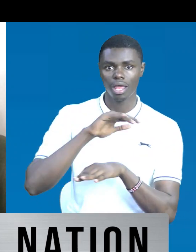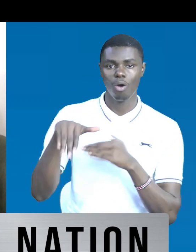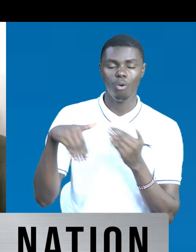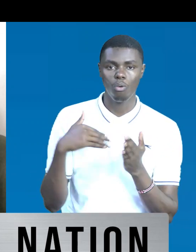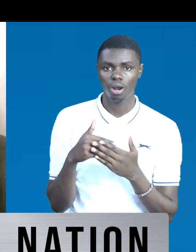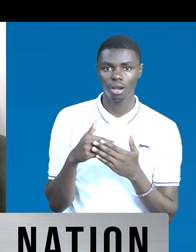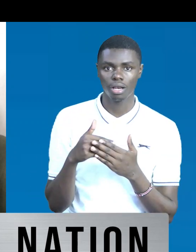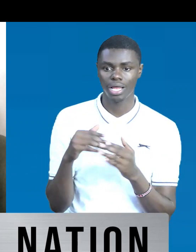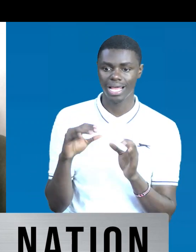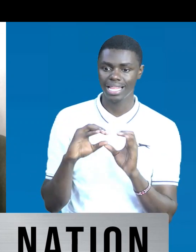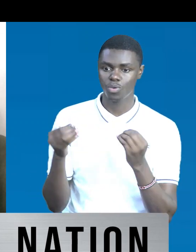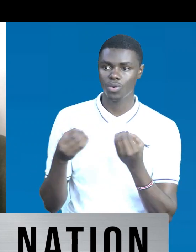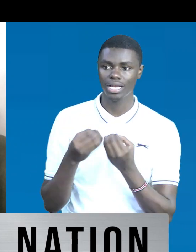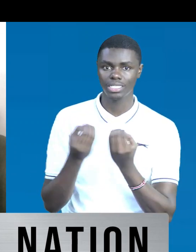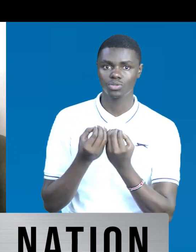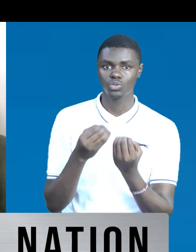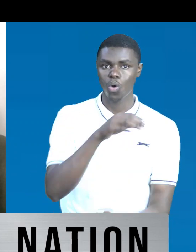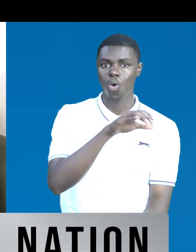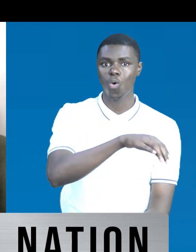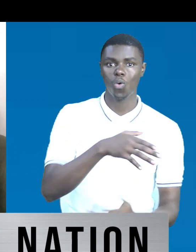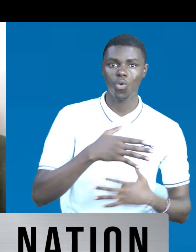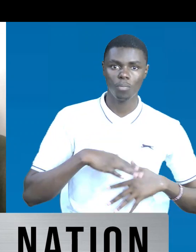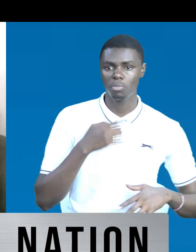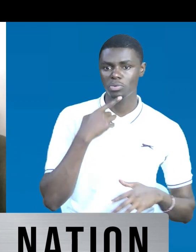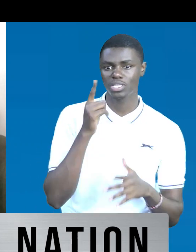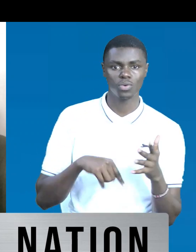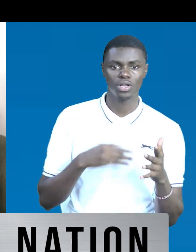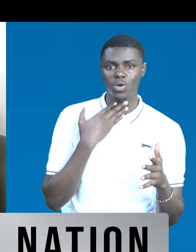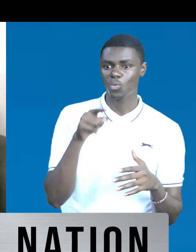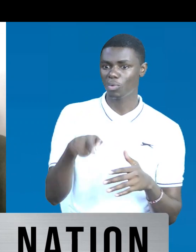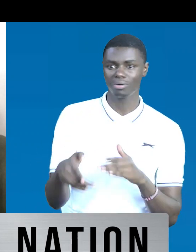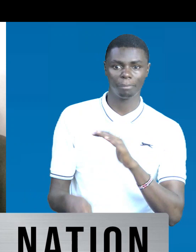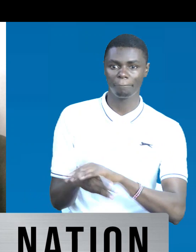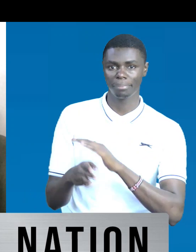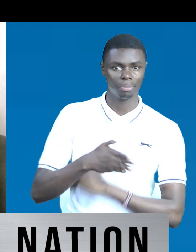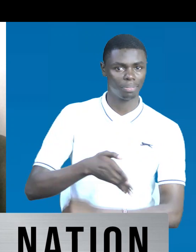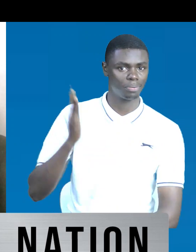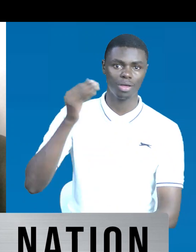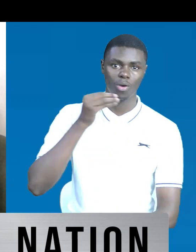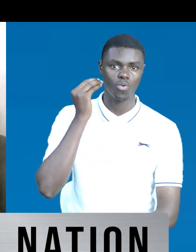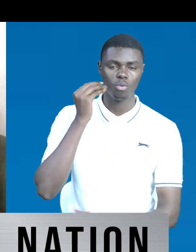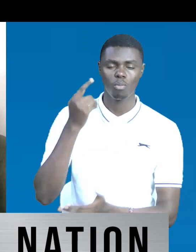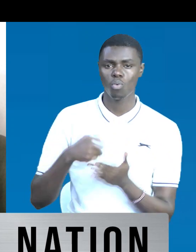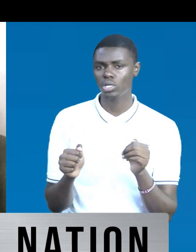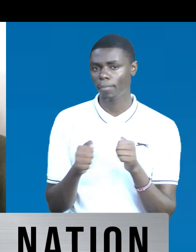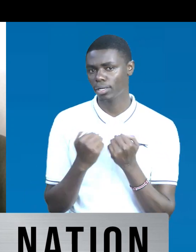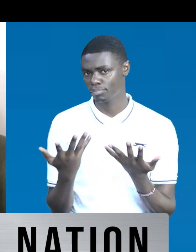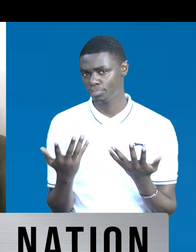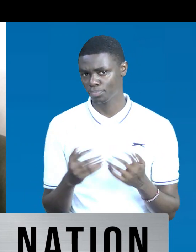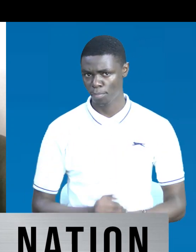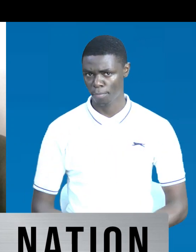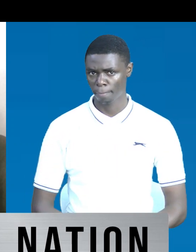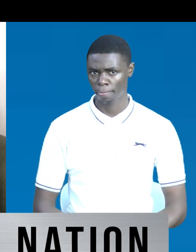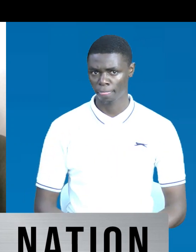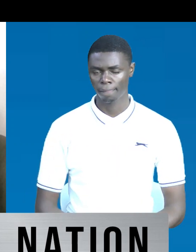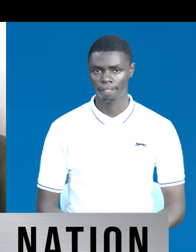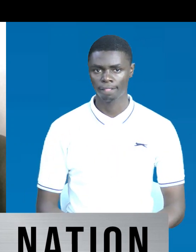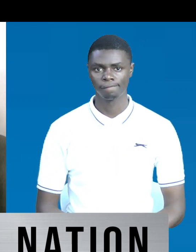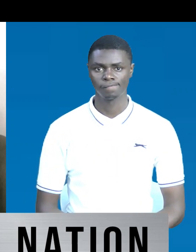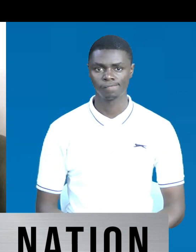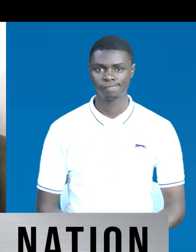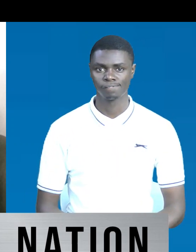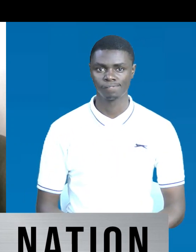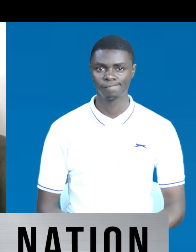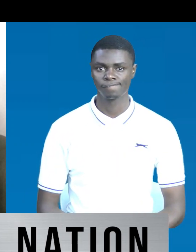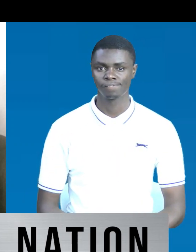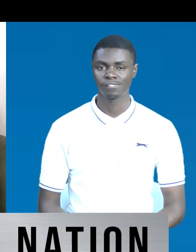the organizations. Congolese people are saying they want them out. What's happening? You know,